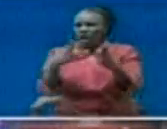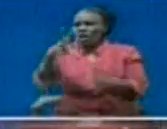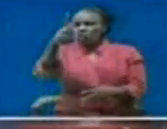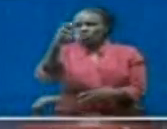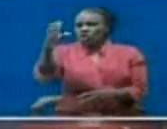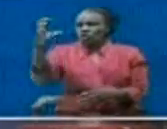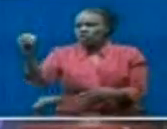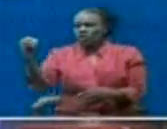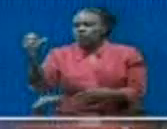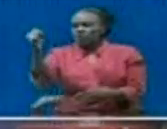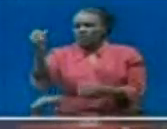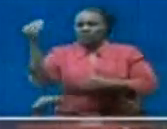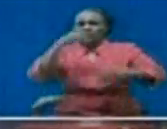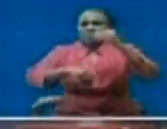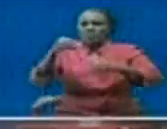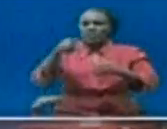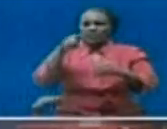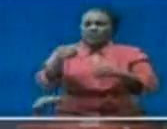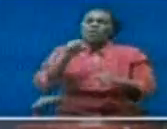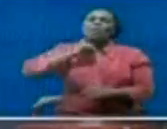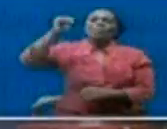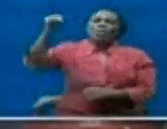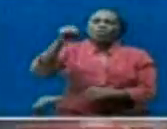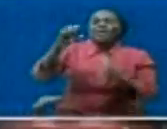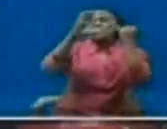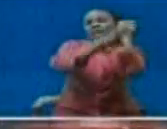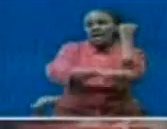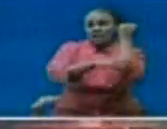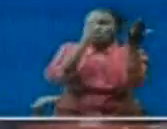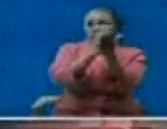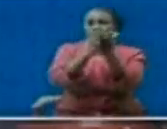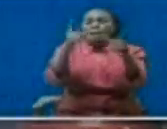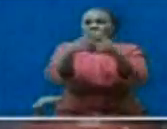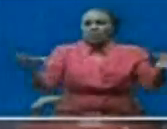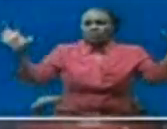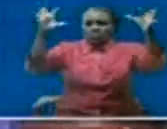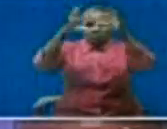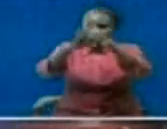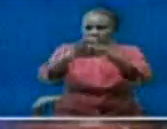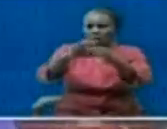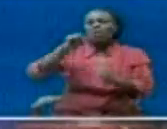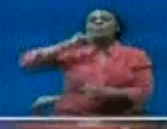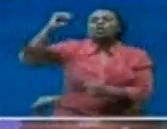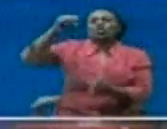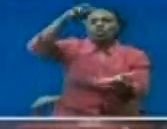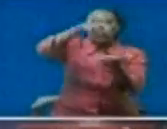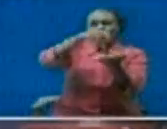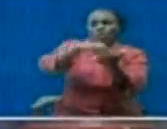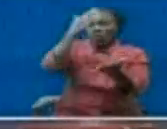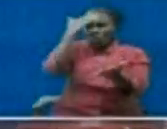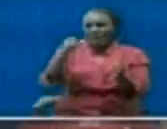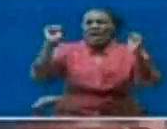2005 referendum. Now, referendums polarize countries but consolidate political positions because there are no middle